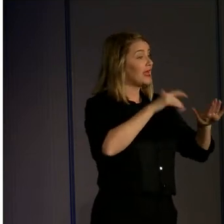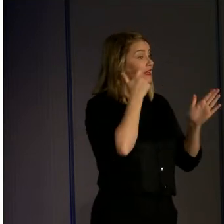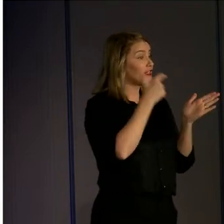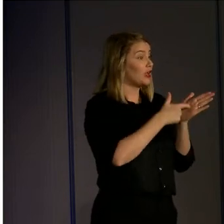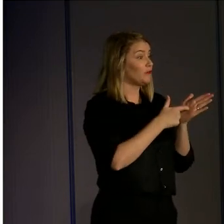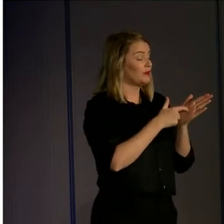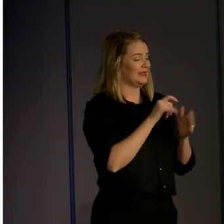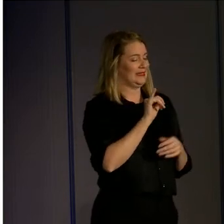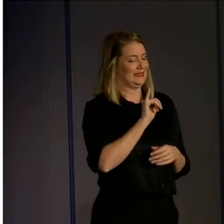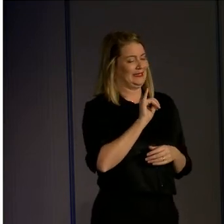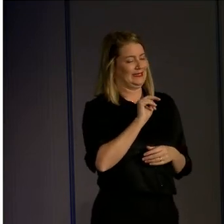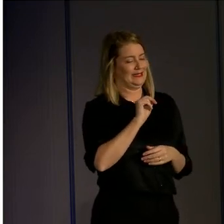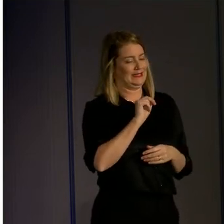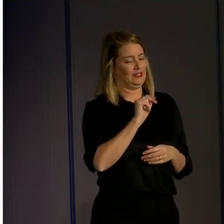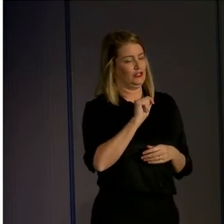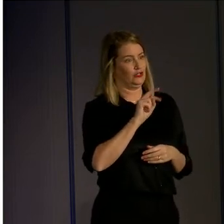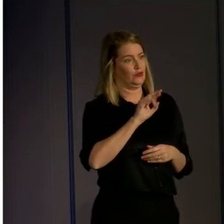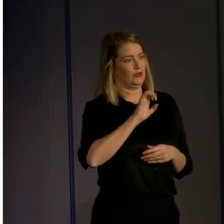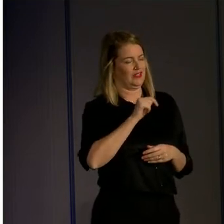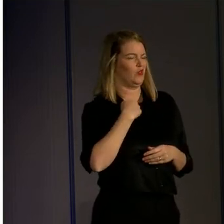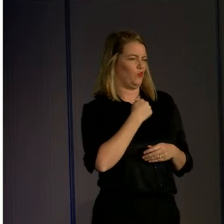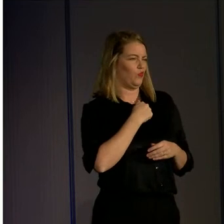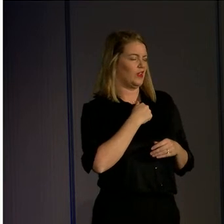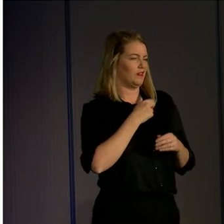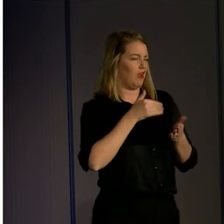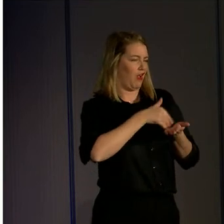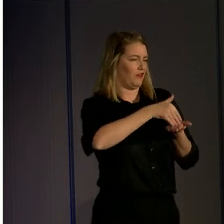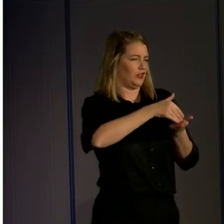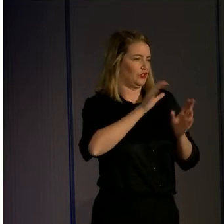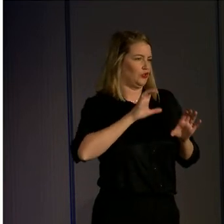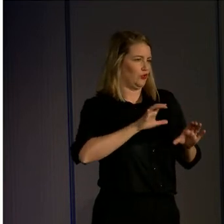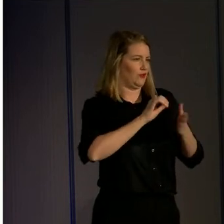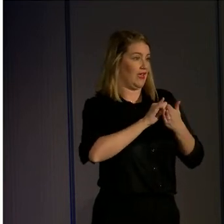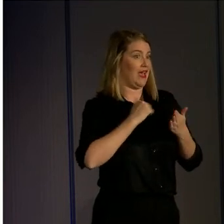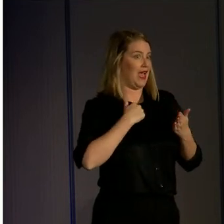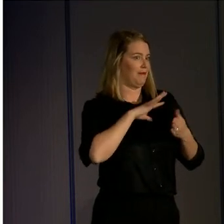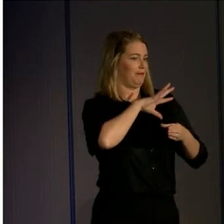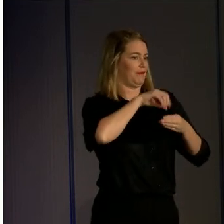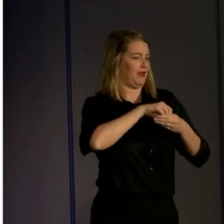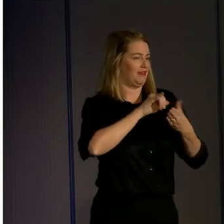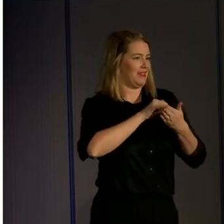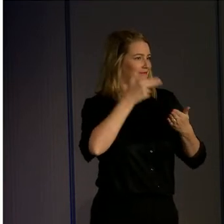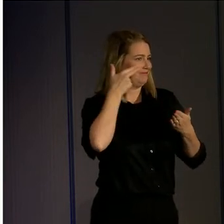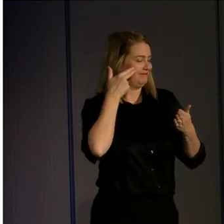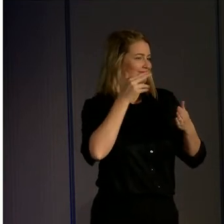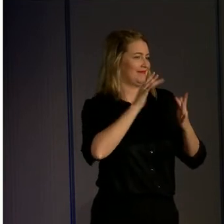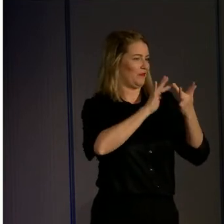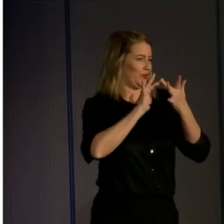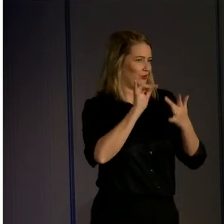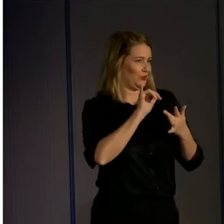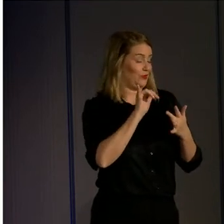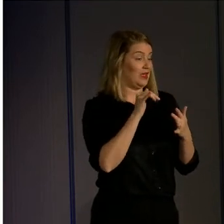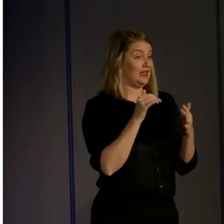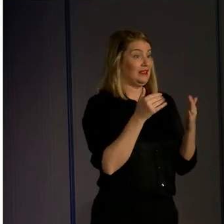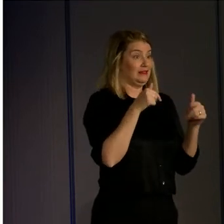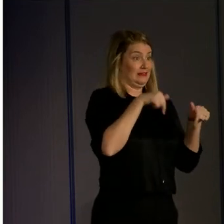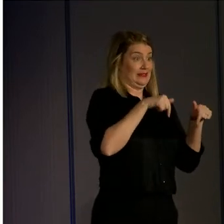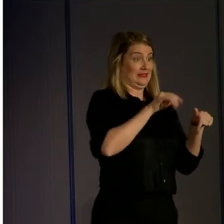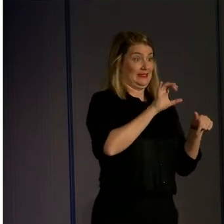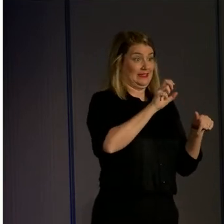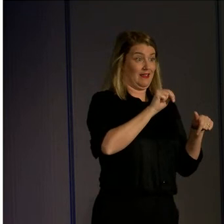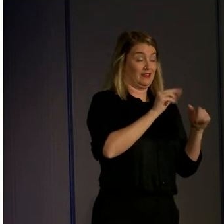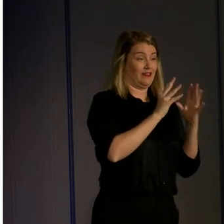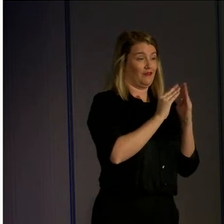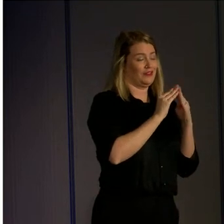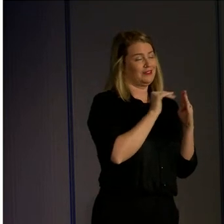it quite often, and I'm part of the Indigenous Peoples Network, so this is not necessarily part of the CSUN conference, but I did want to start the session with